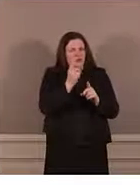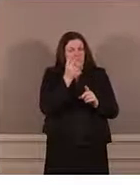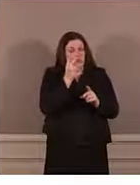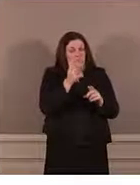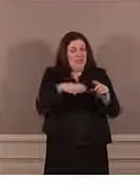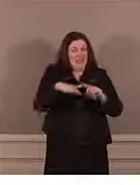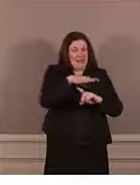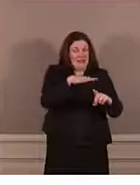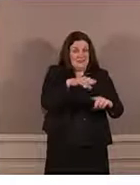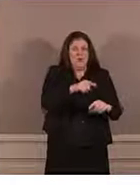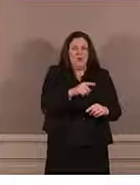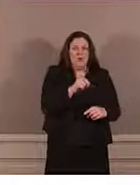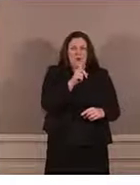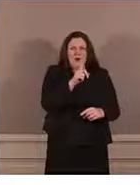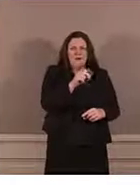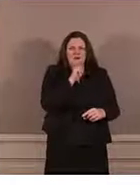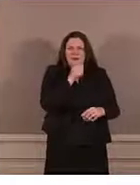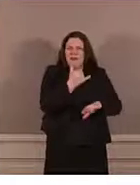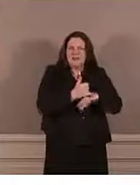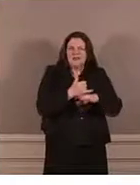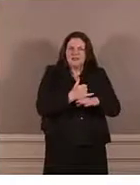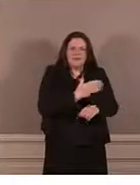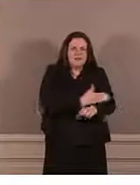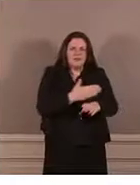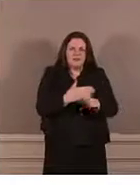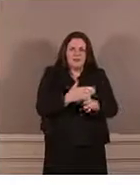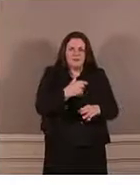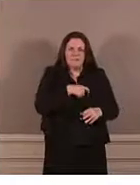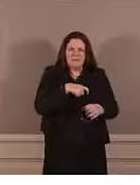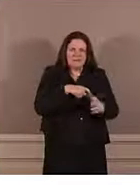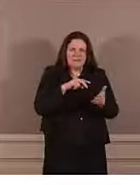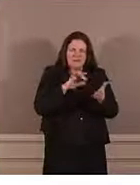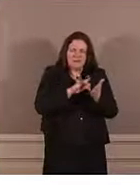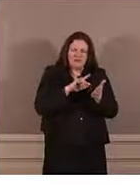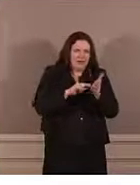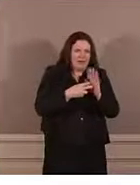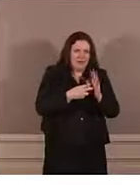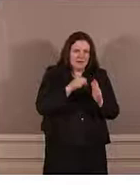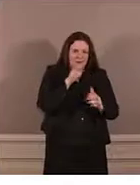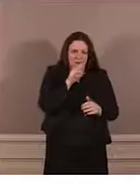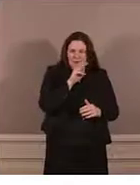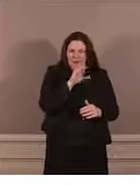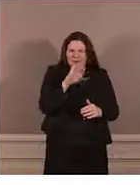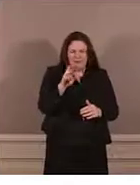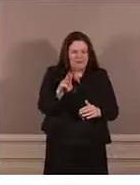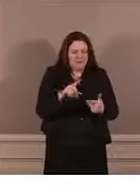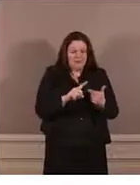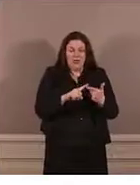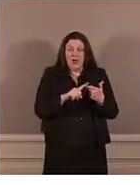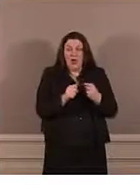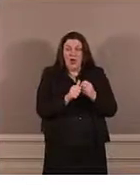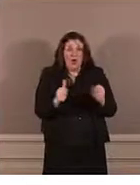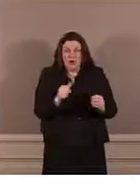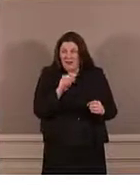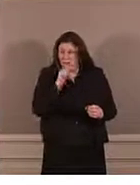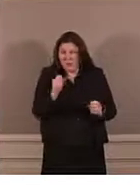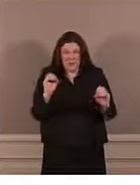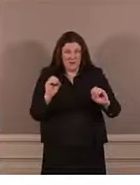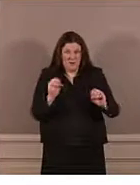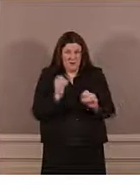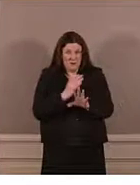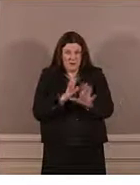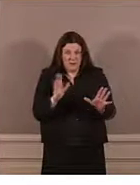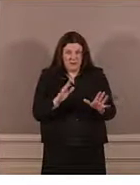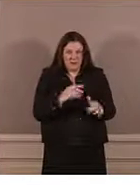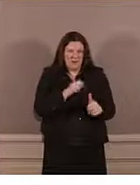one site, they hadn't yet started to implement PCPs, and in another site, there was no evidence of PCPs at all. So according to